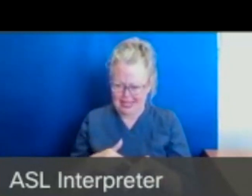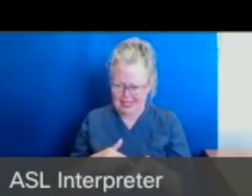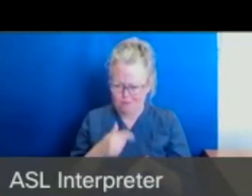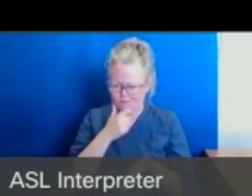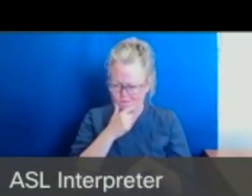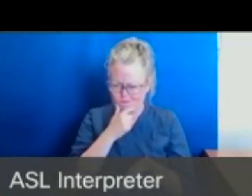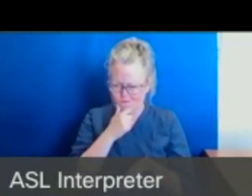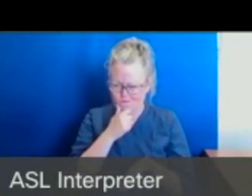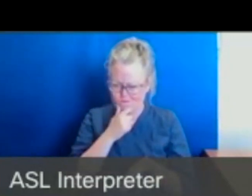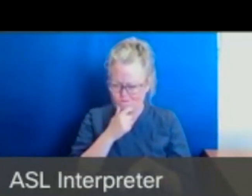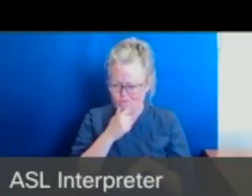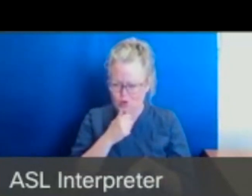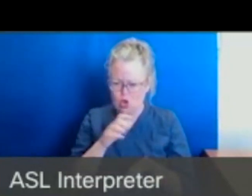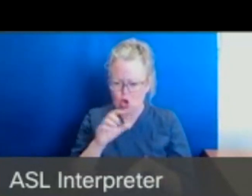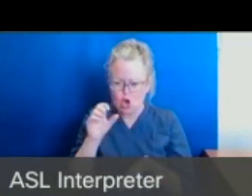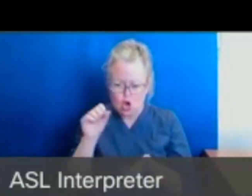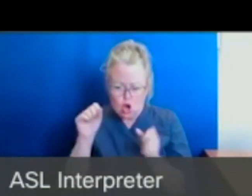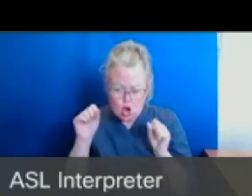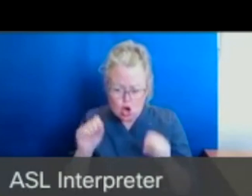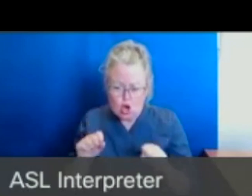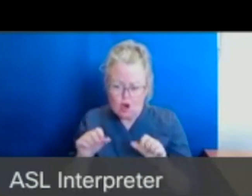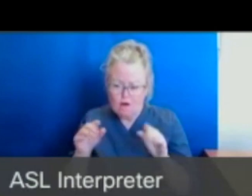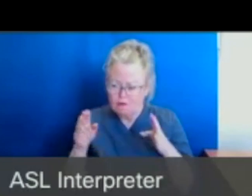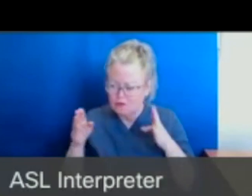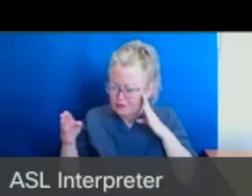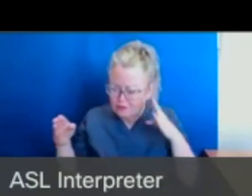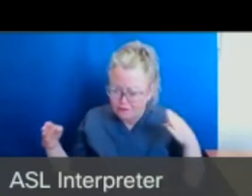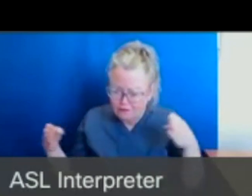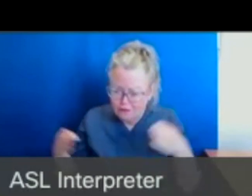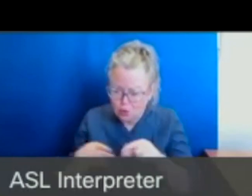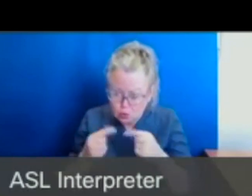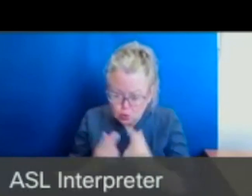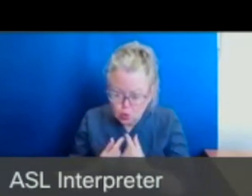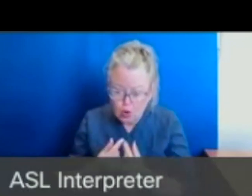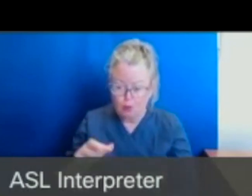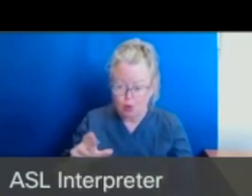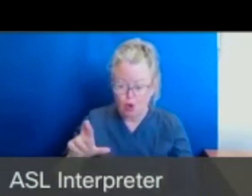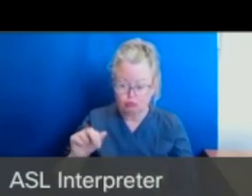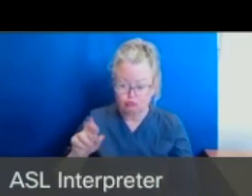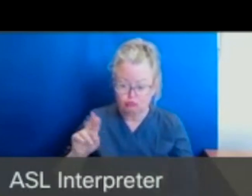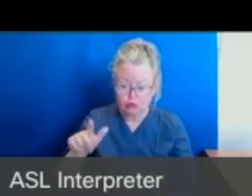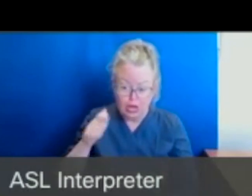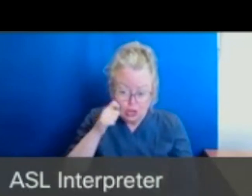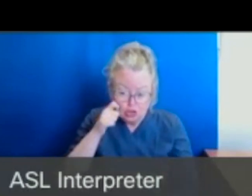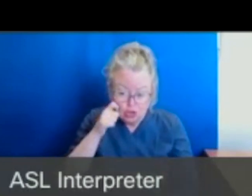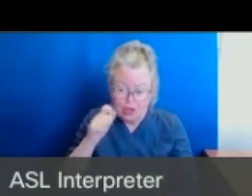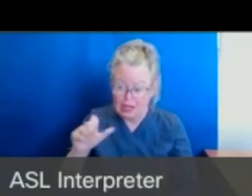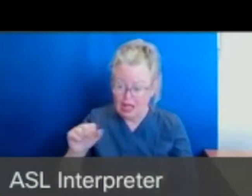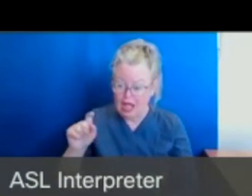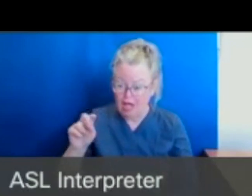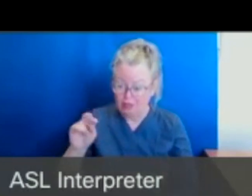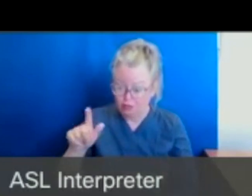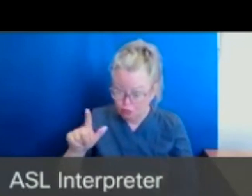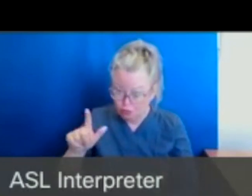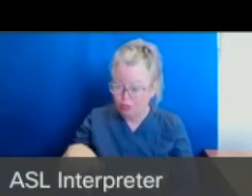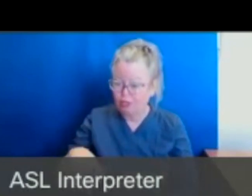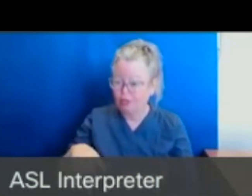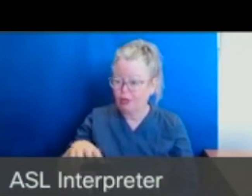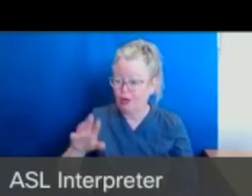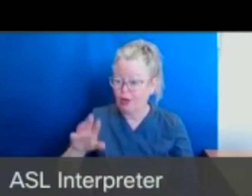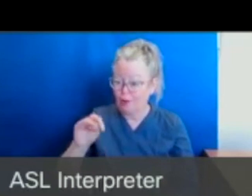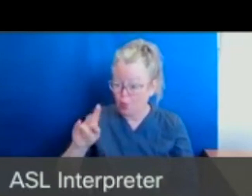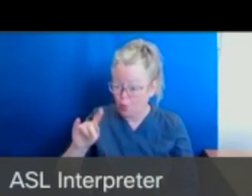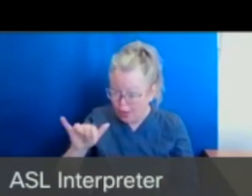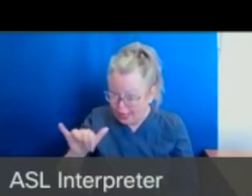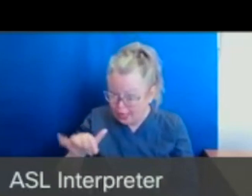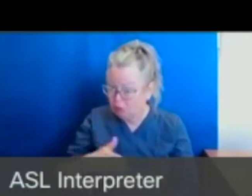on specific groups of students, such as racial ethnic minorities within a state, immigrant students within a